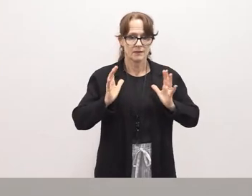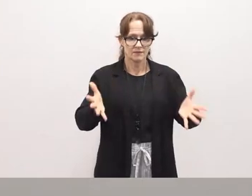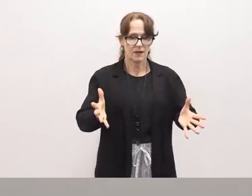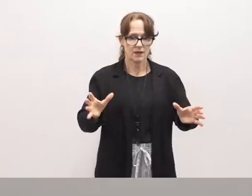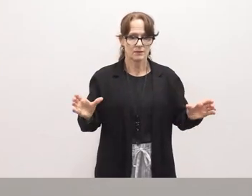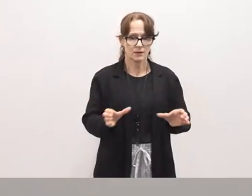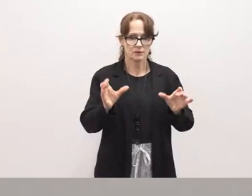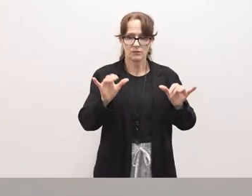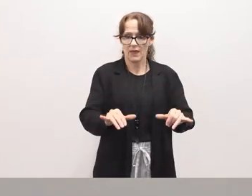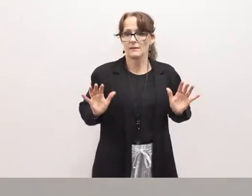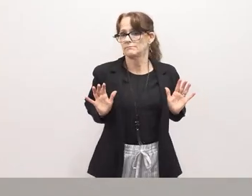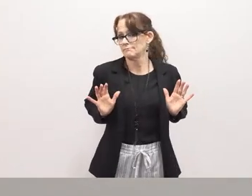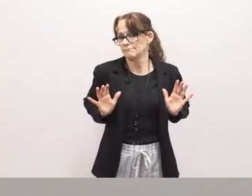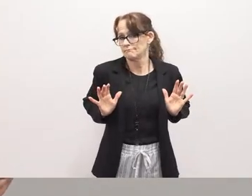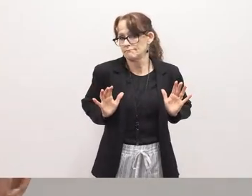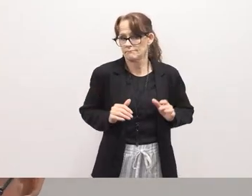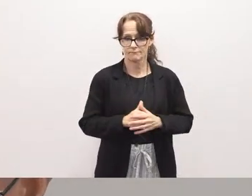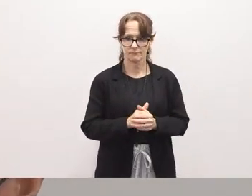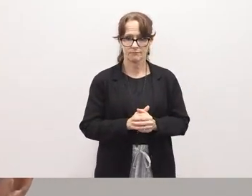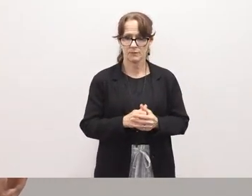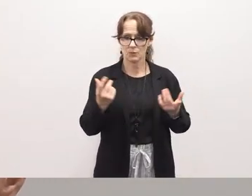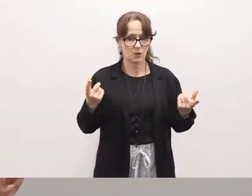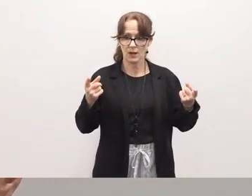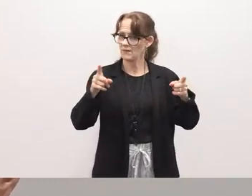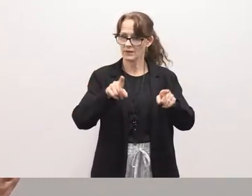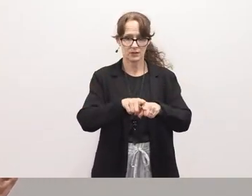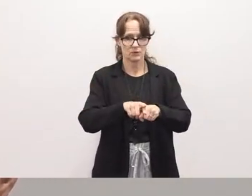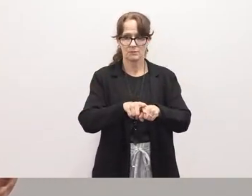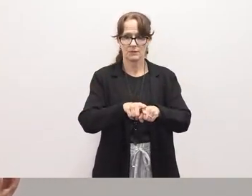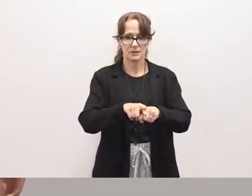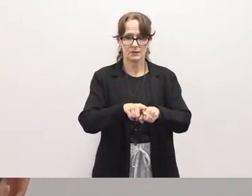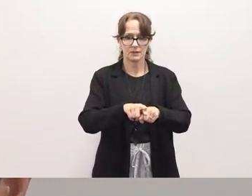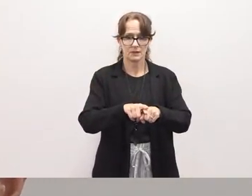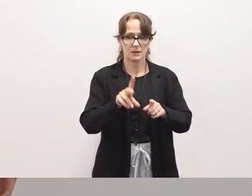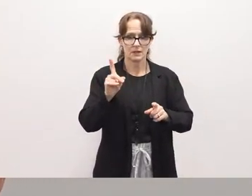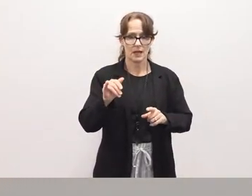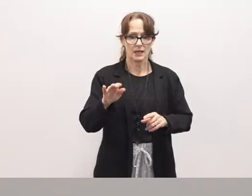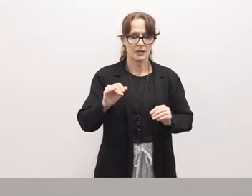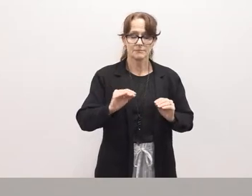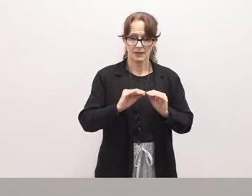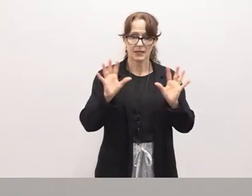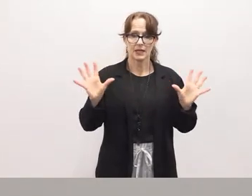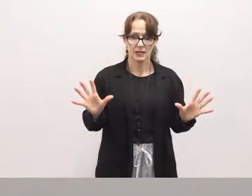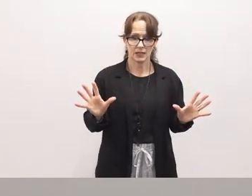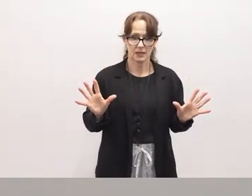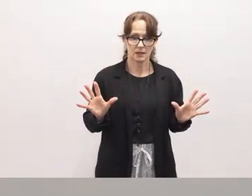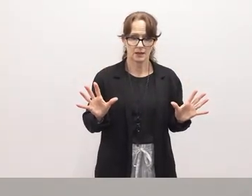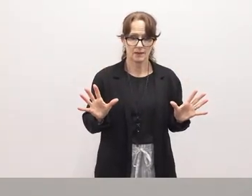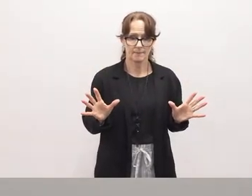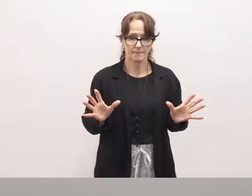do that. Now, we don't have a consensus. Diane has made that very clear.